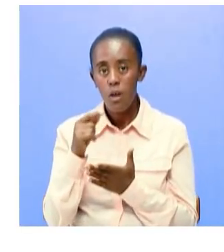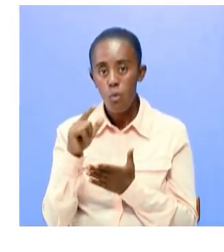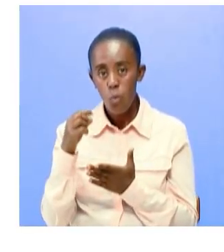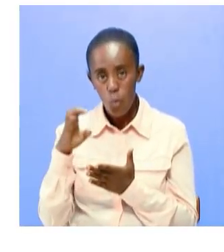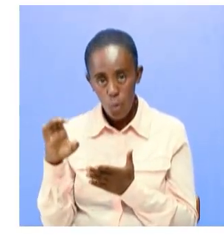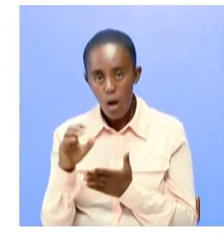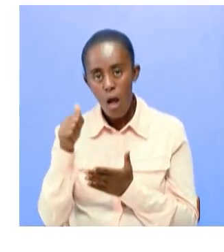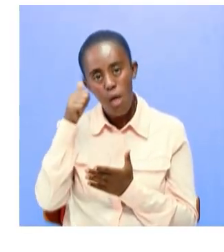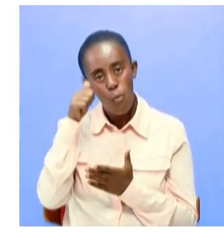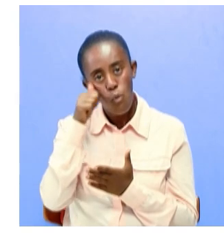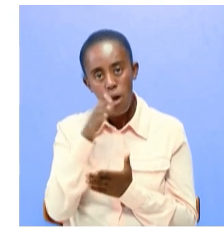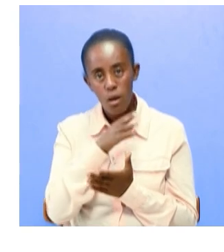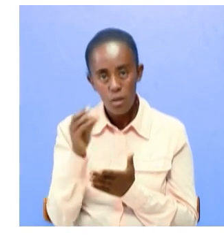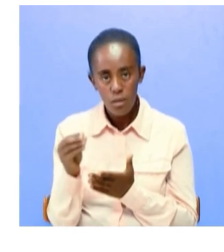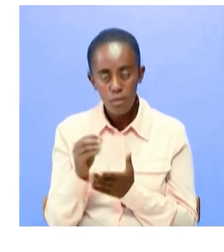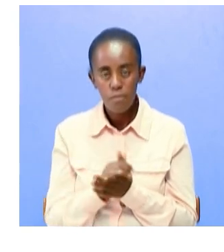Alamu and